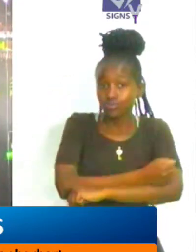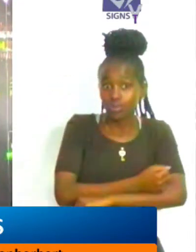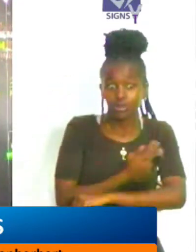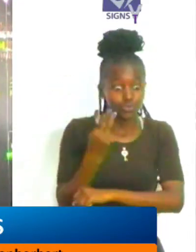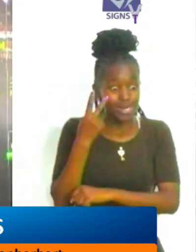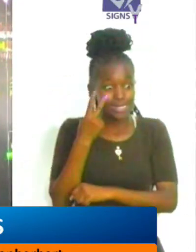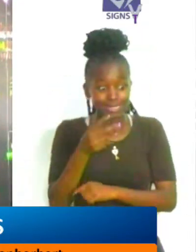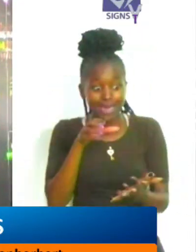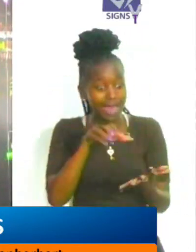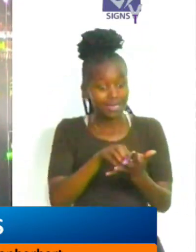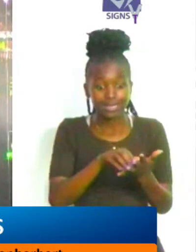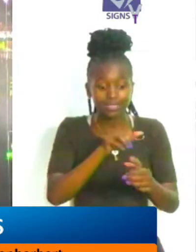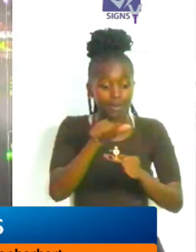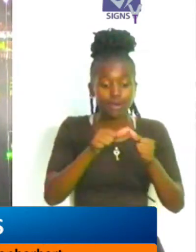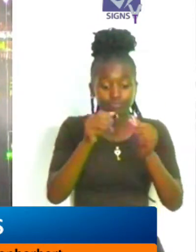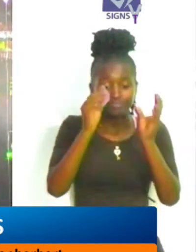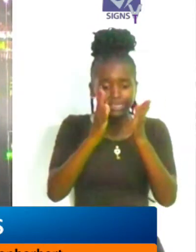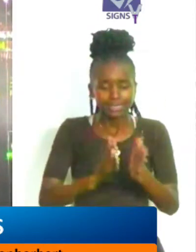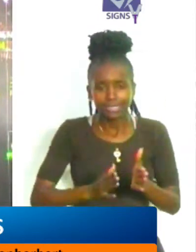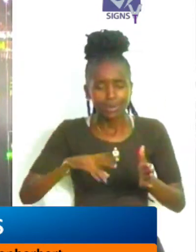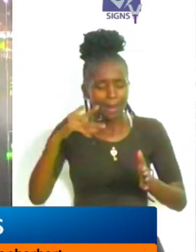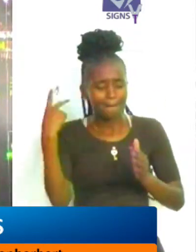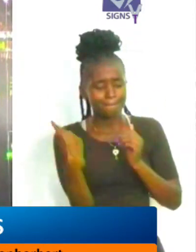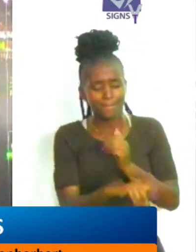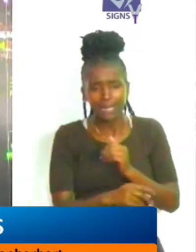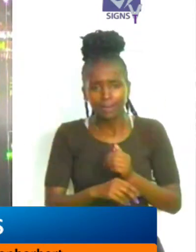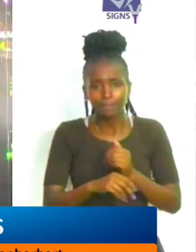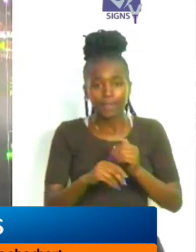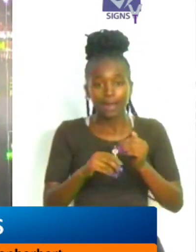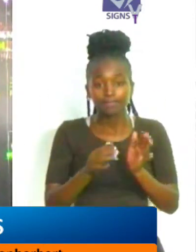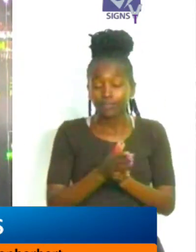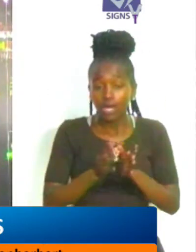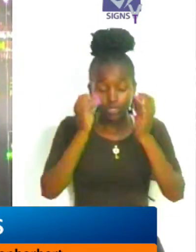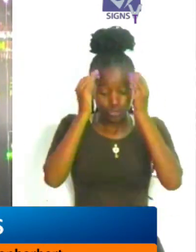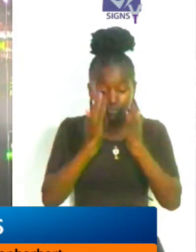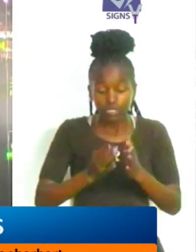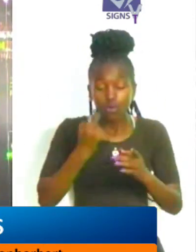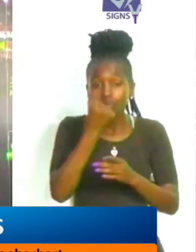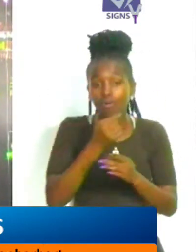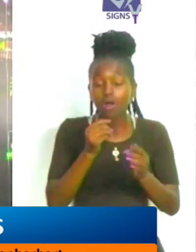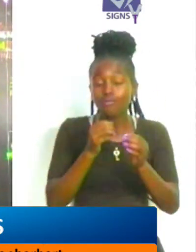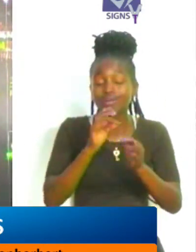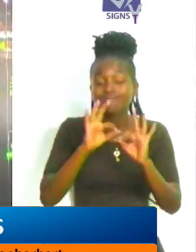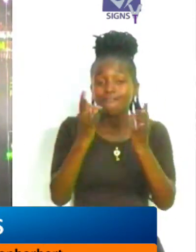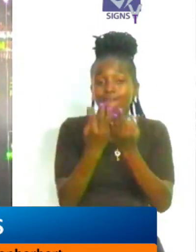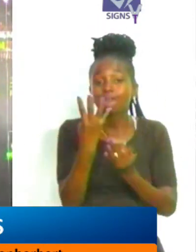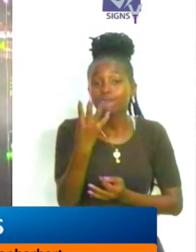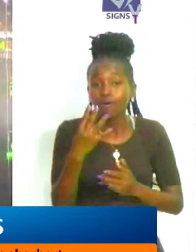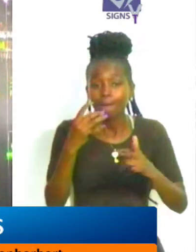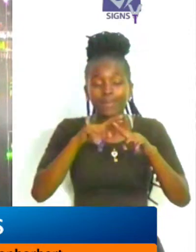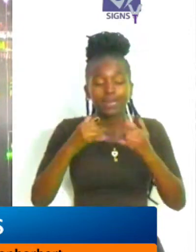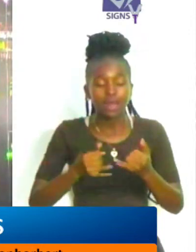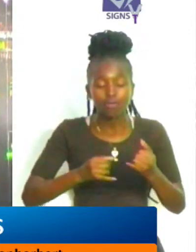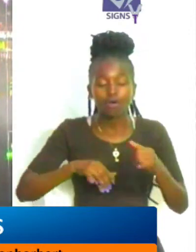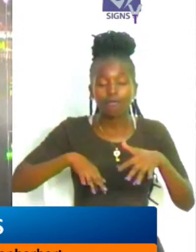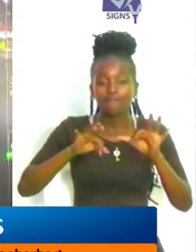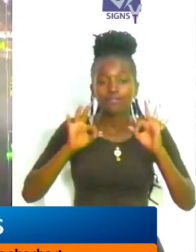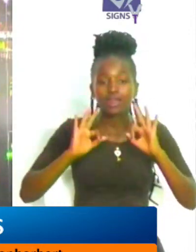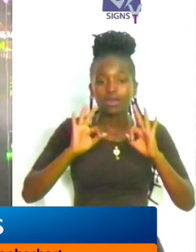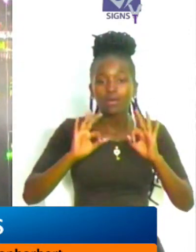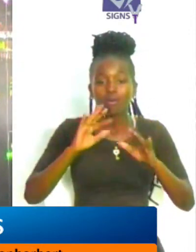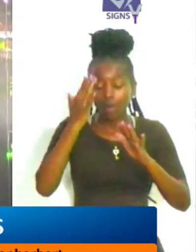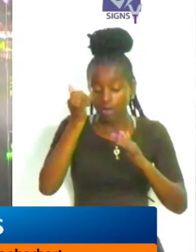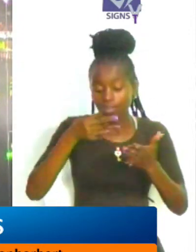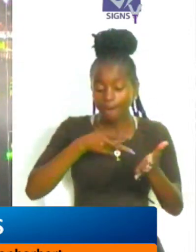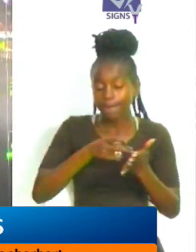in Kisii were released on 100,000 shillings bond or cash bail of 20,000 Kenyan